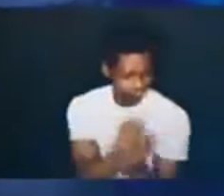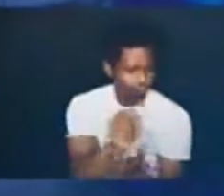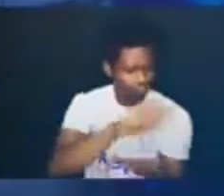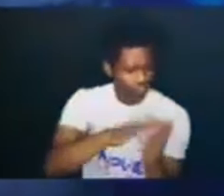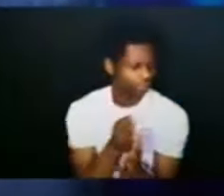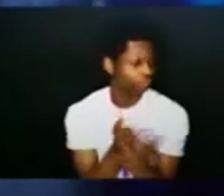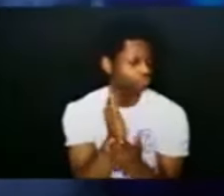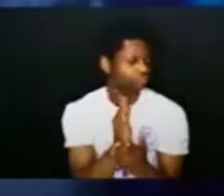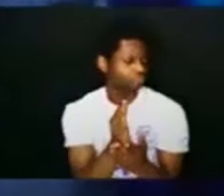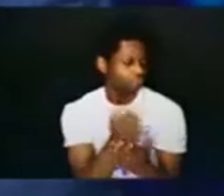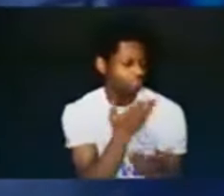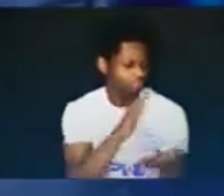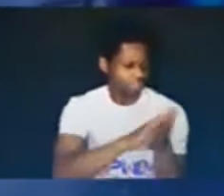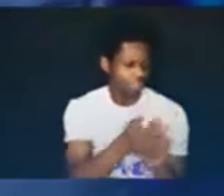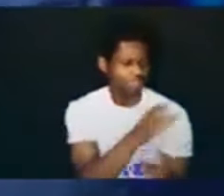So do